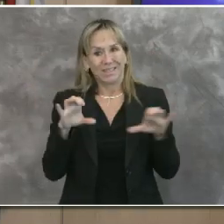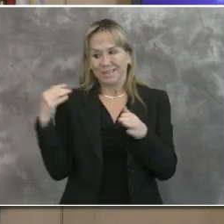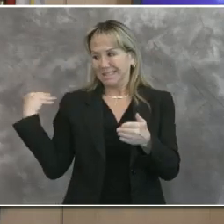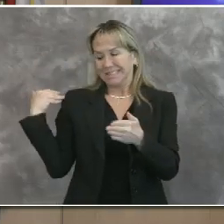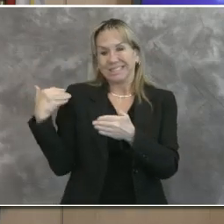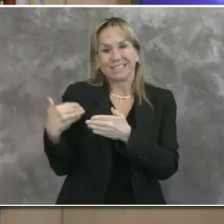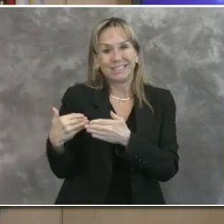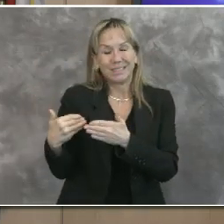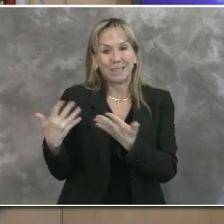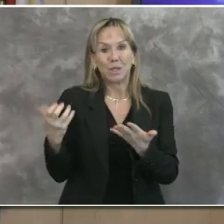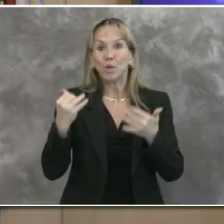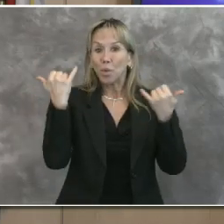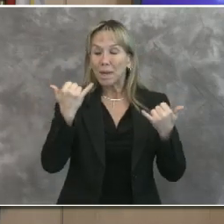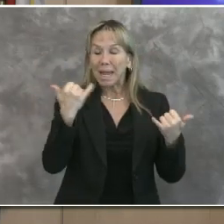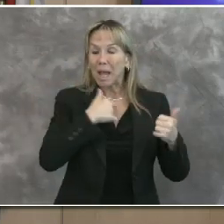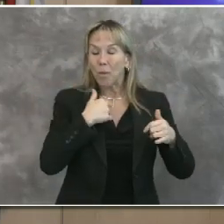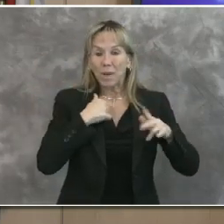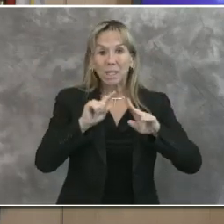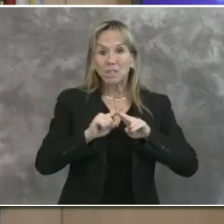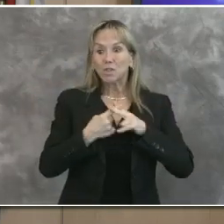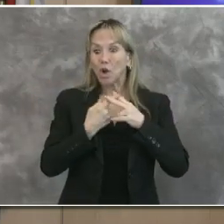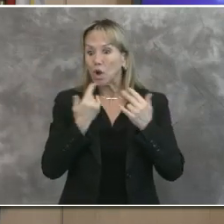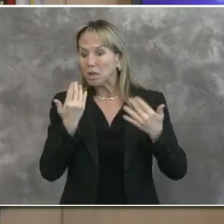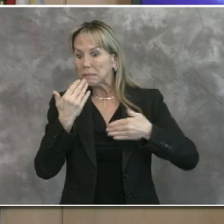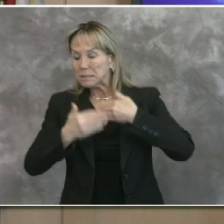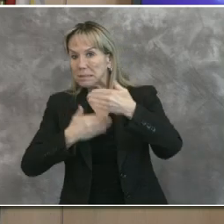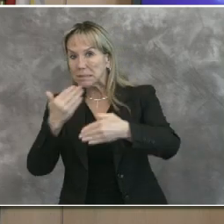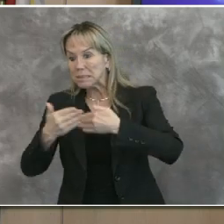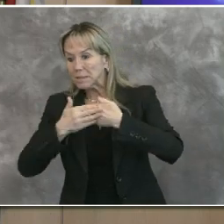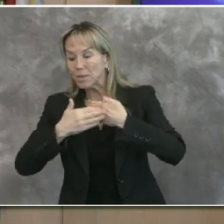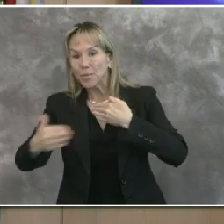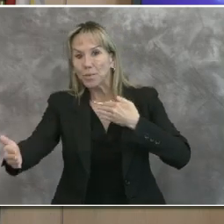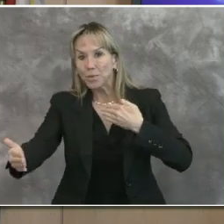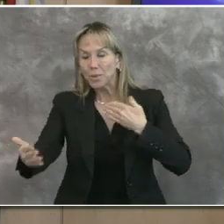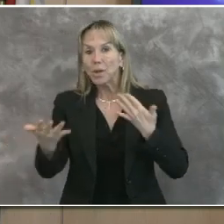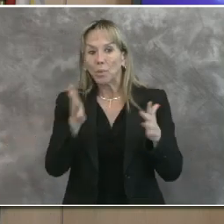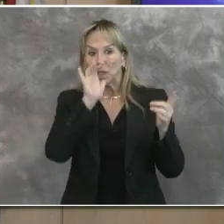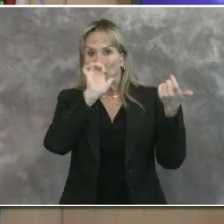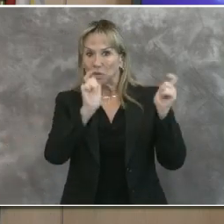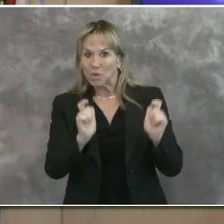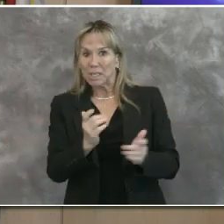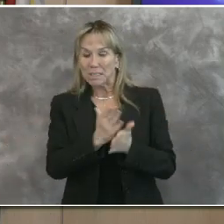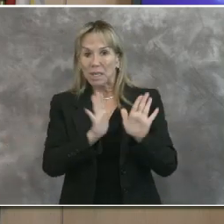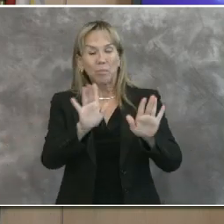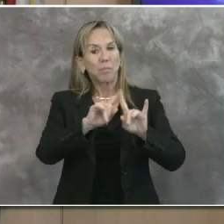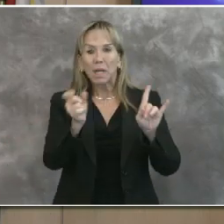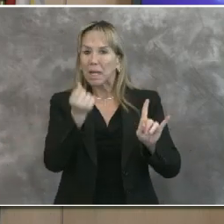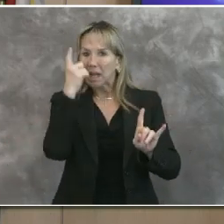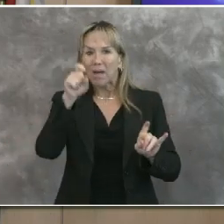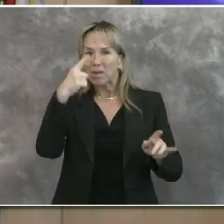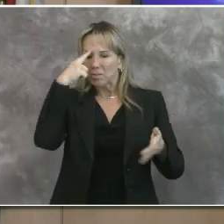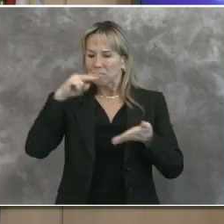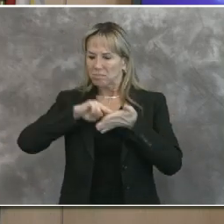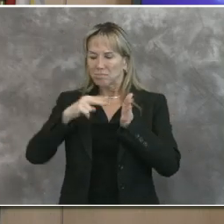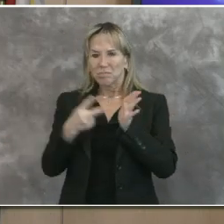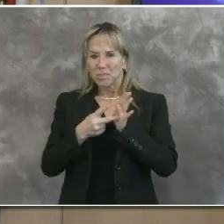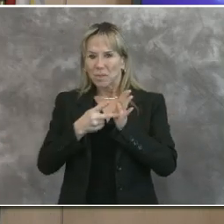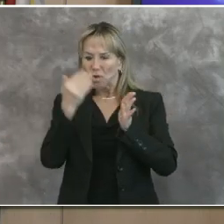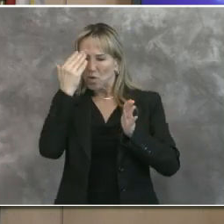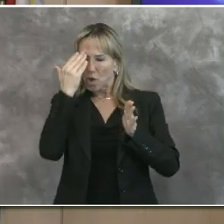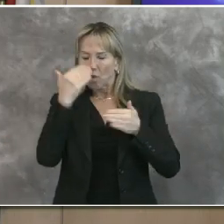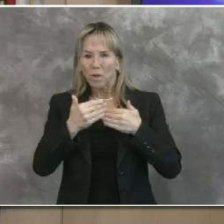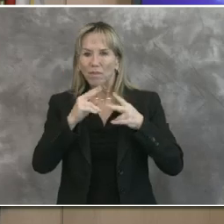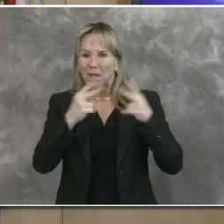so as we come out of this into a posture of potentially changing some of those actions, we have to be very intentional, we have to be